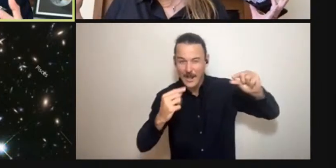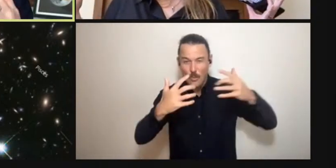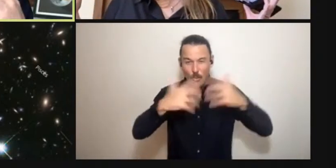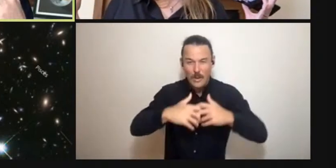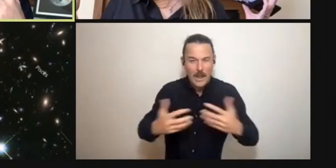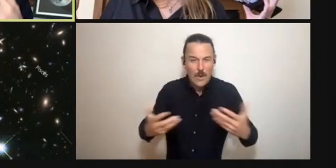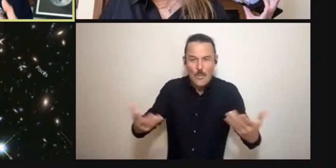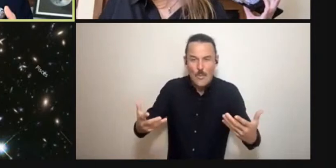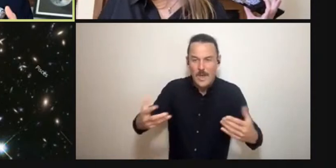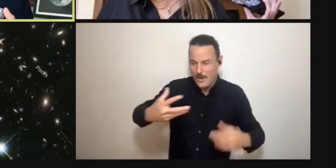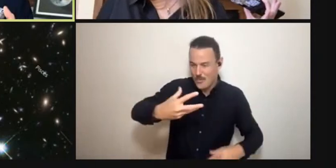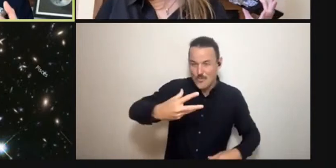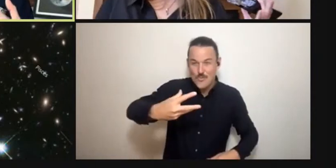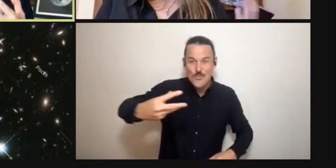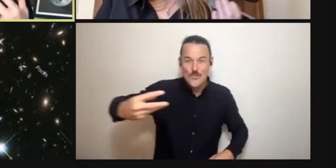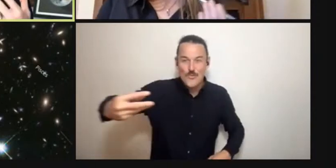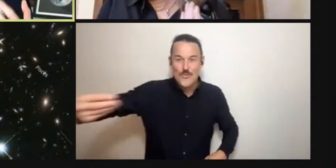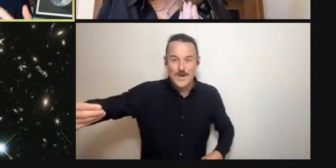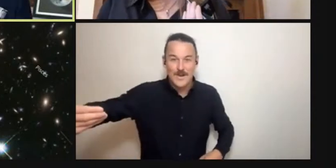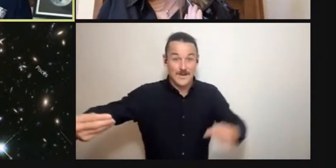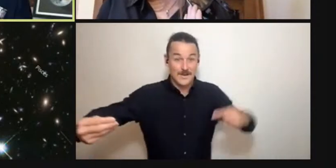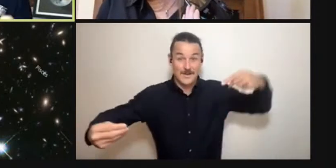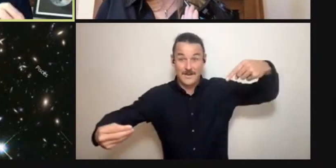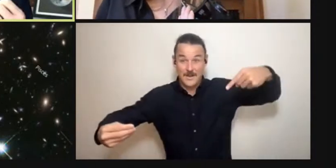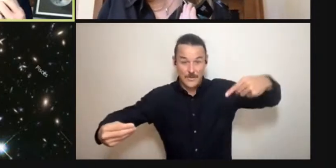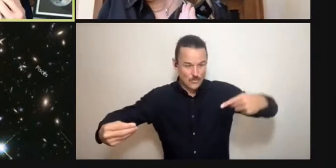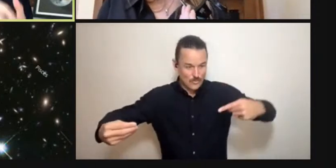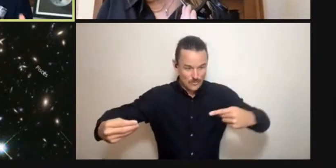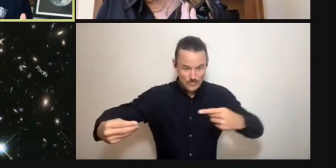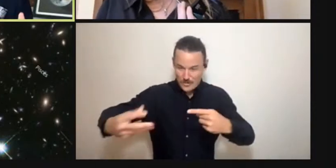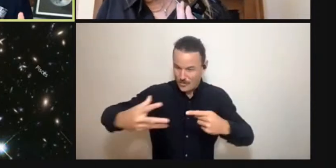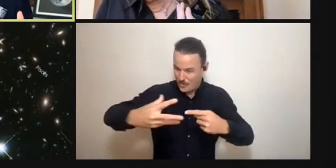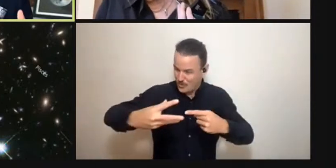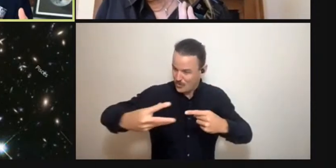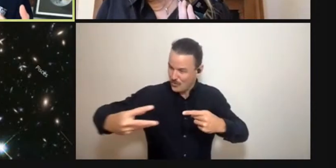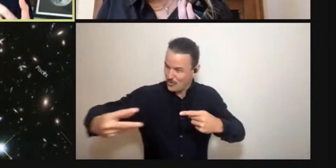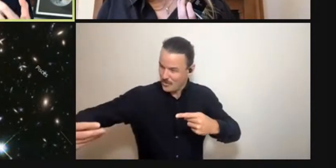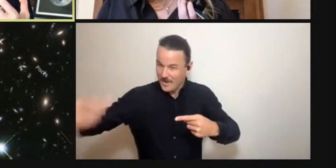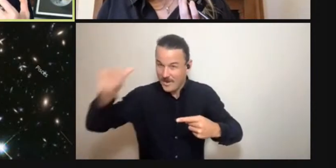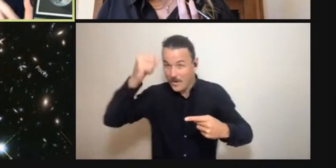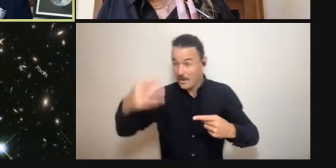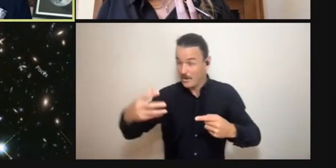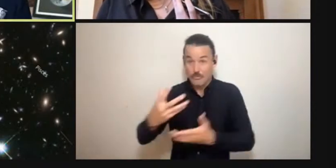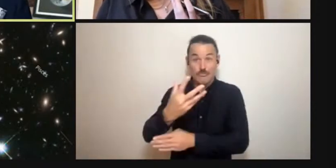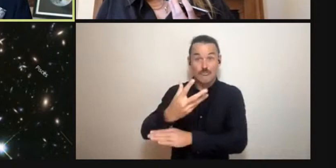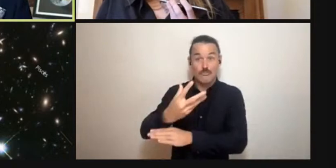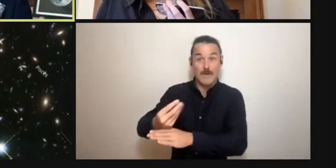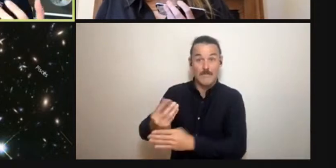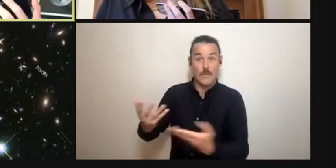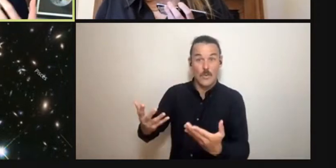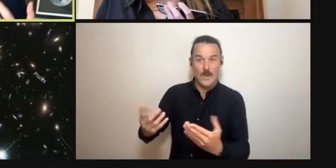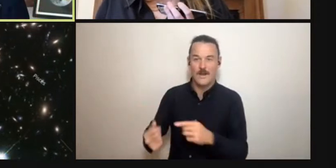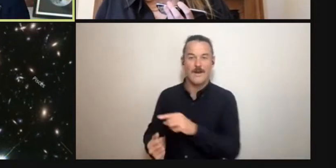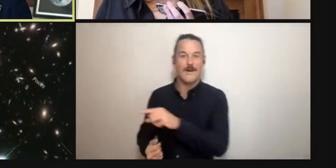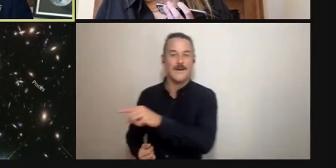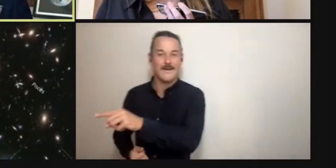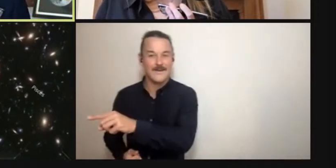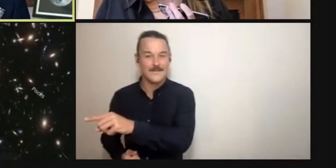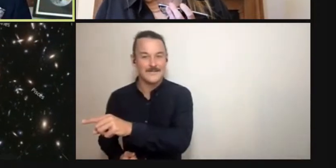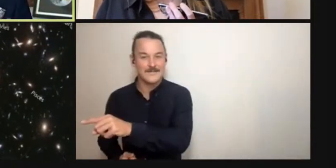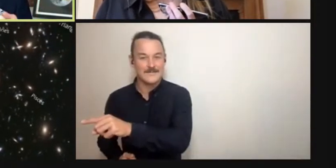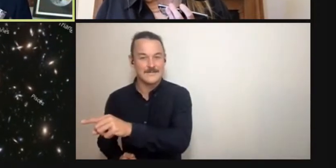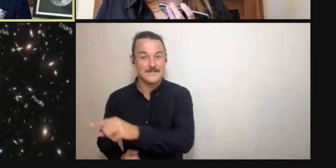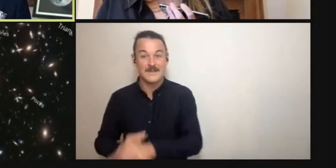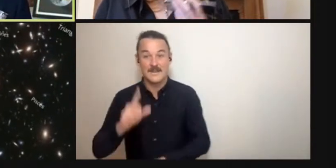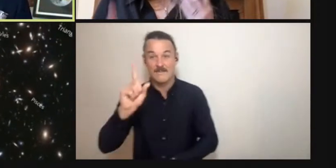cluster is, and we see that in fact it is filled with enormous amounts of material that is otherwise invisible. This is called